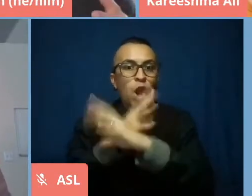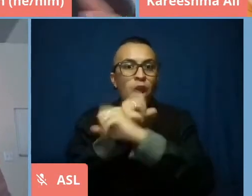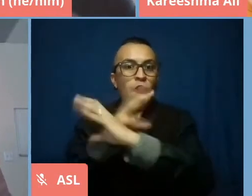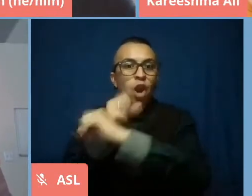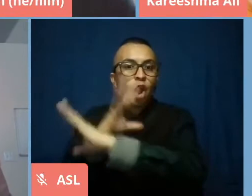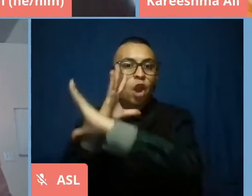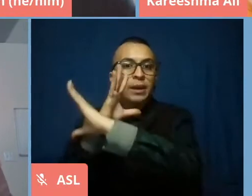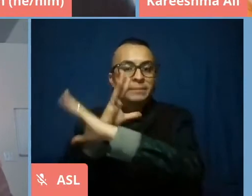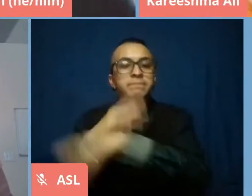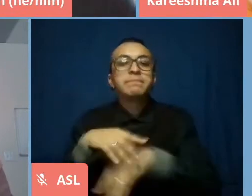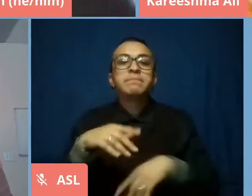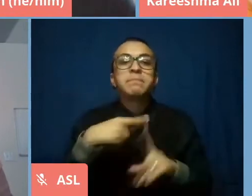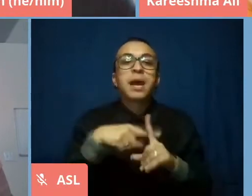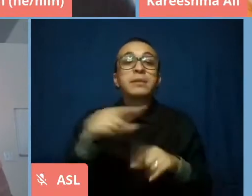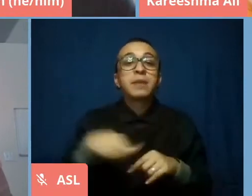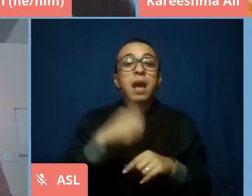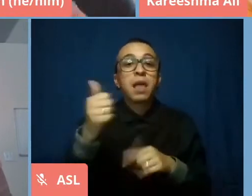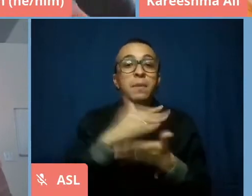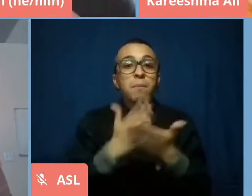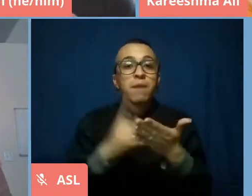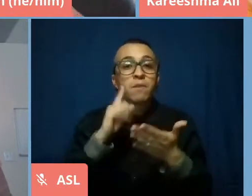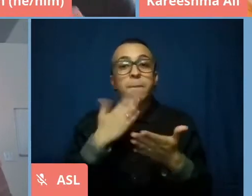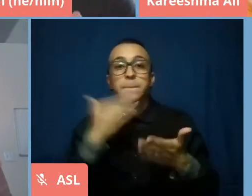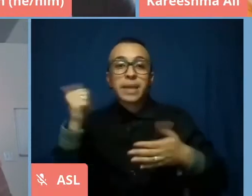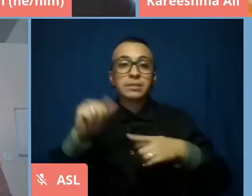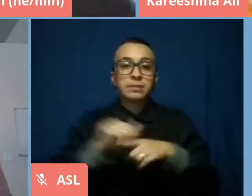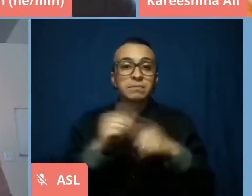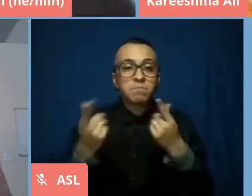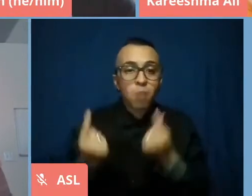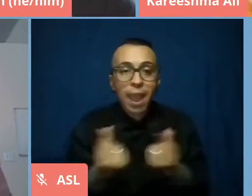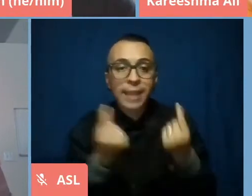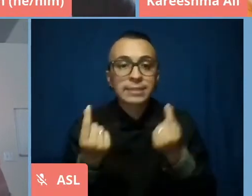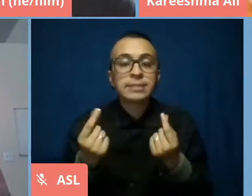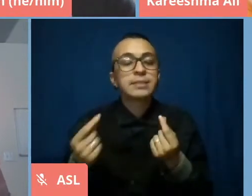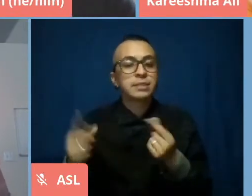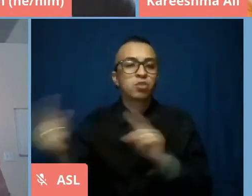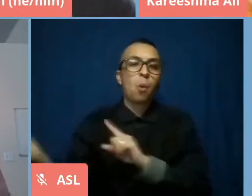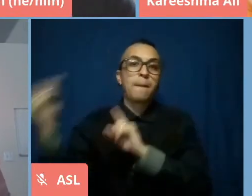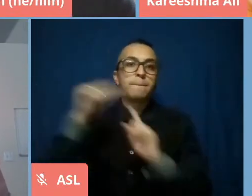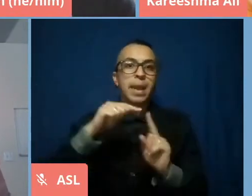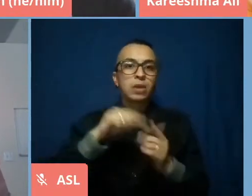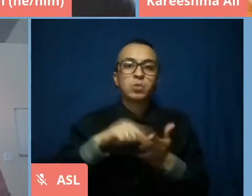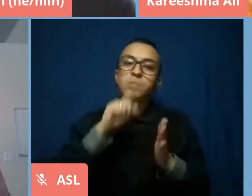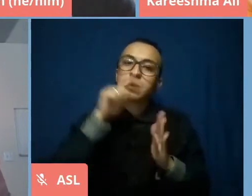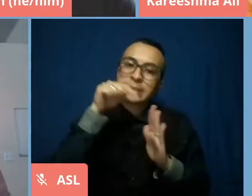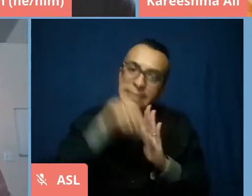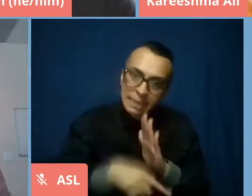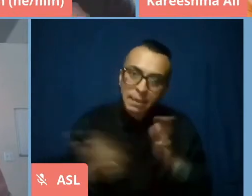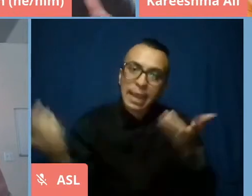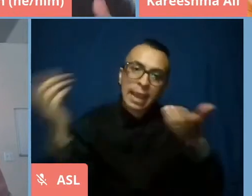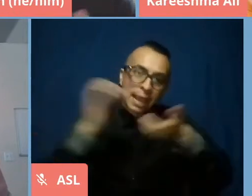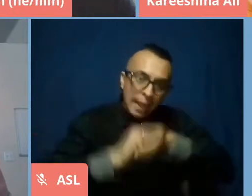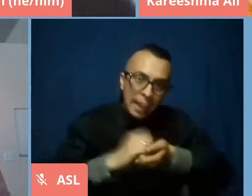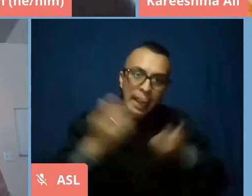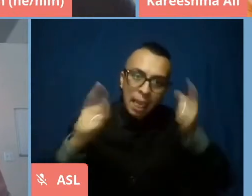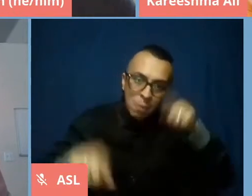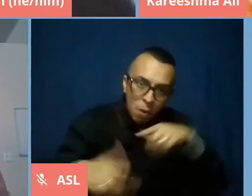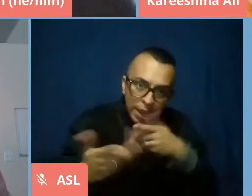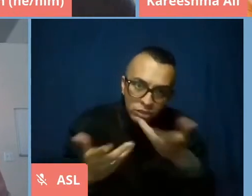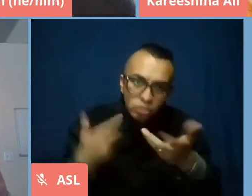of best practices that I think about is just going back to that deep collaboration We have